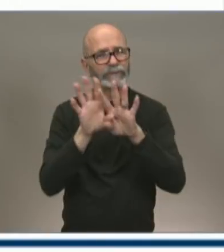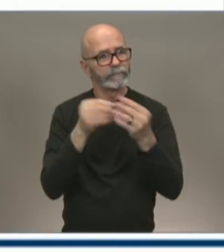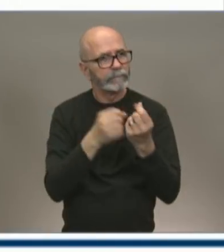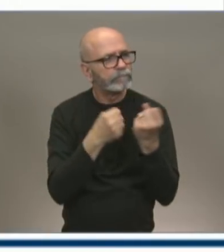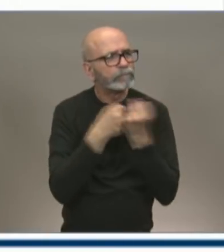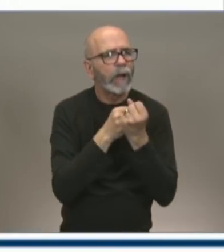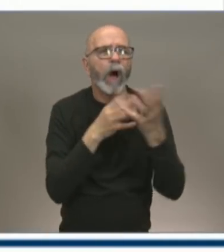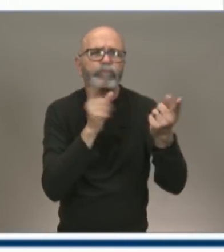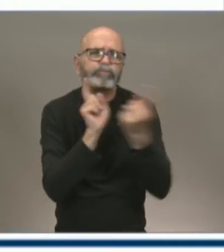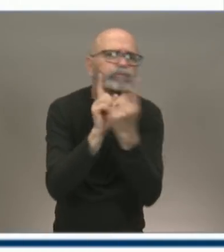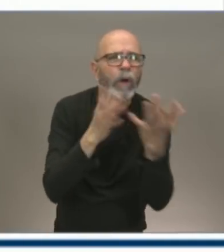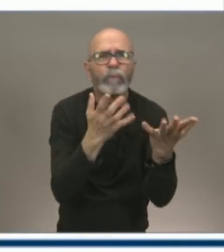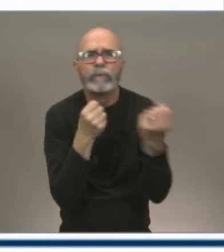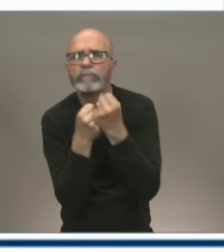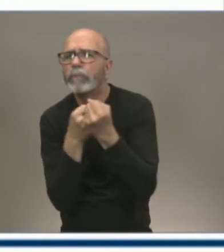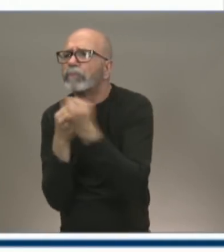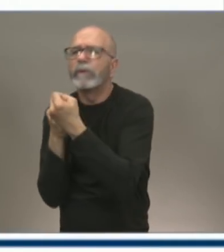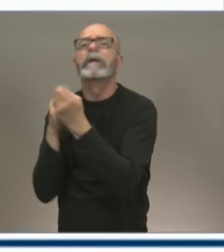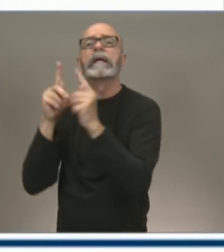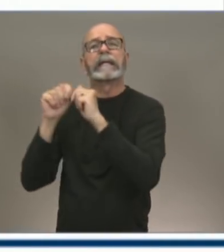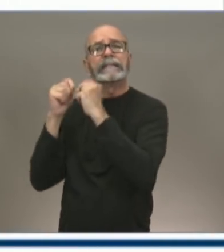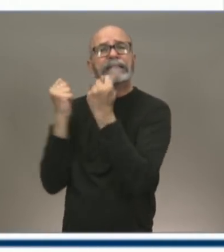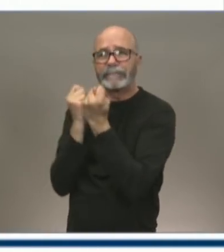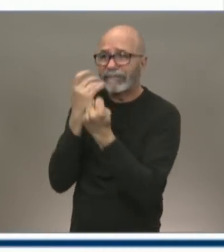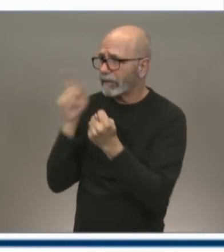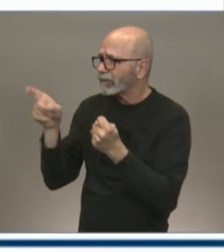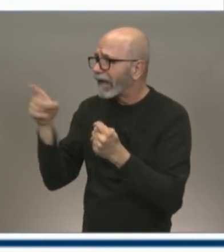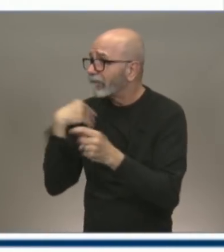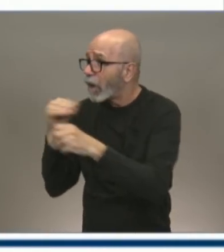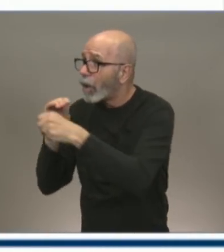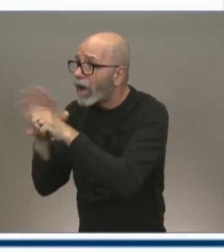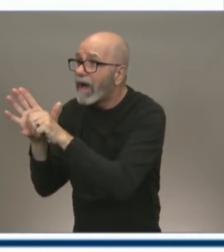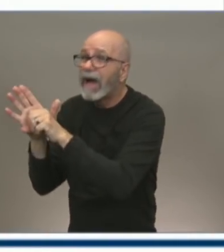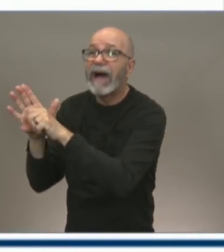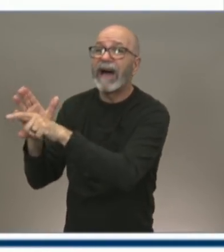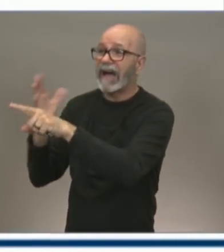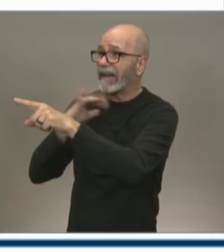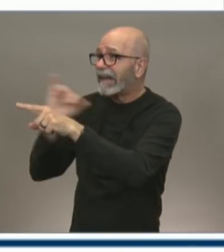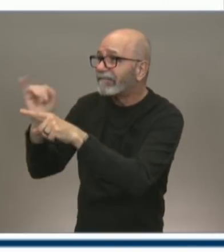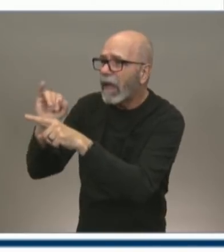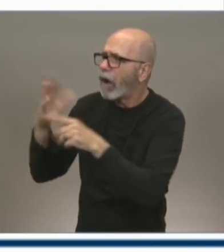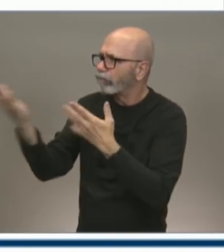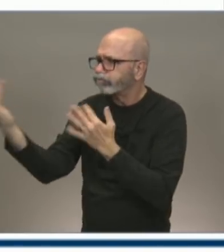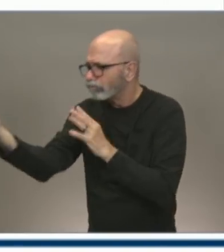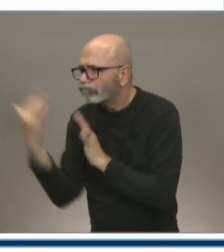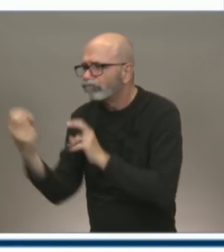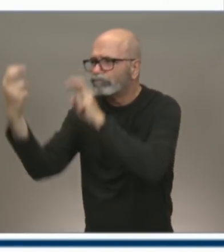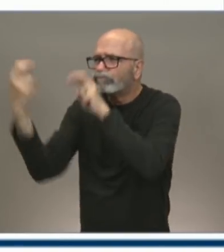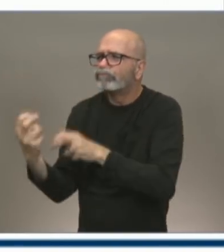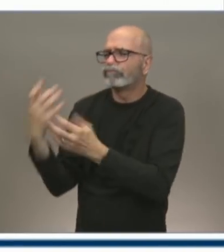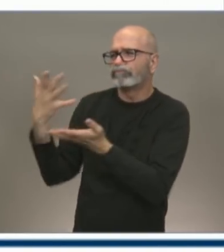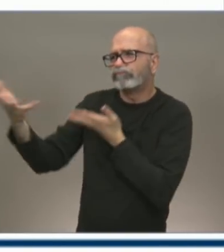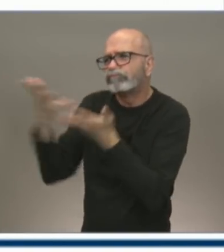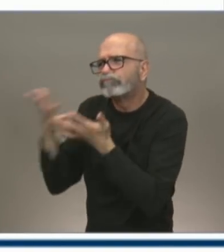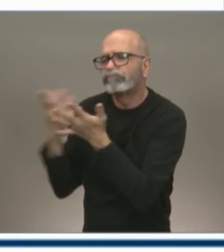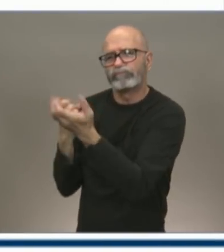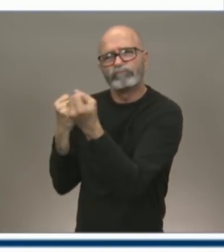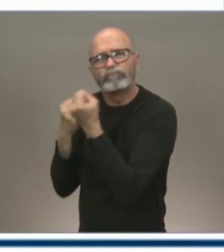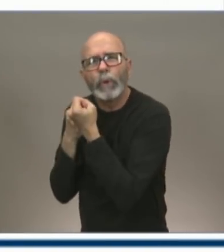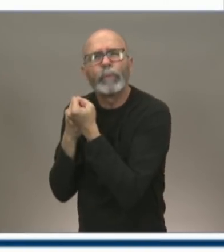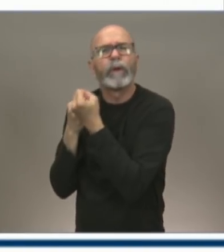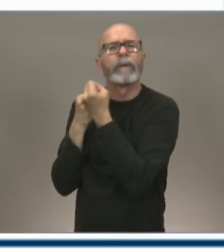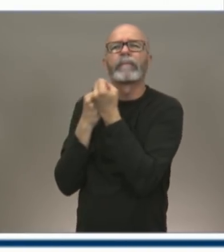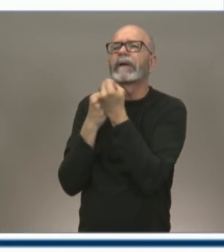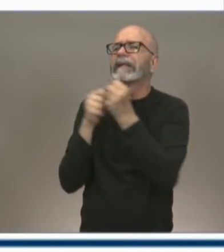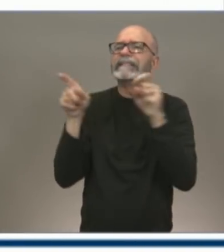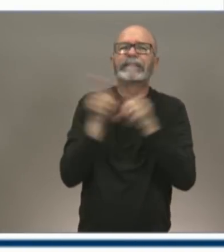supports every single occurrence of COVID-19 infection in our province. They are in the front lines along with their other public health